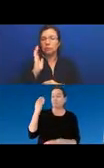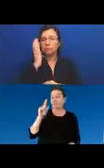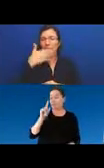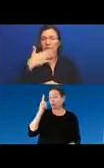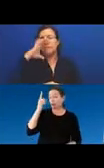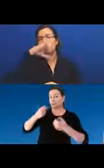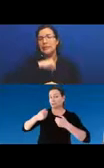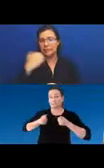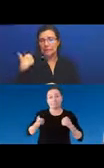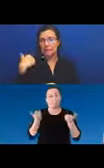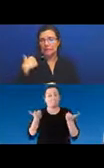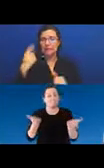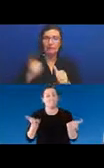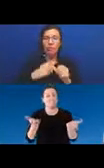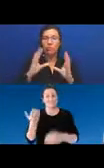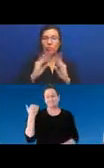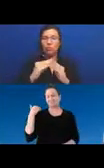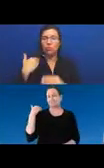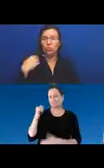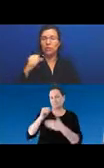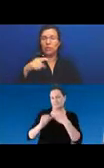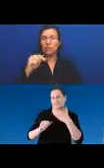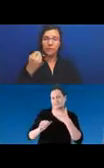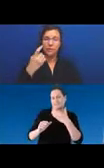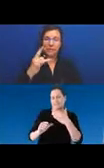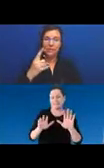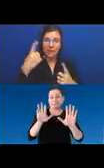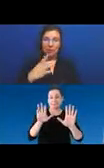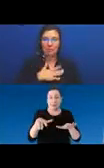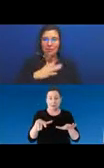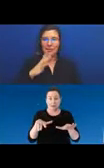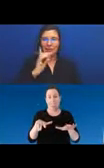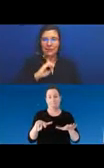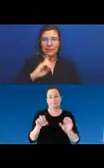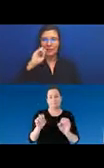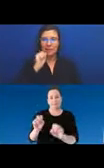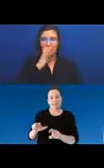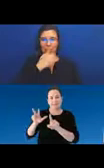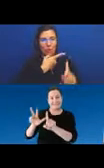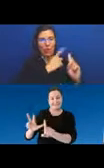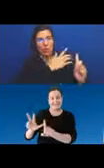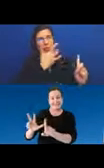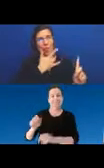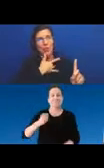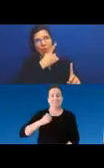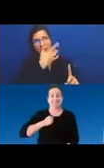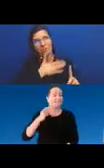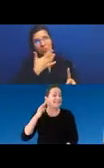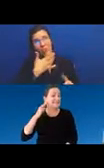webinar on September 18th, which happened to be my deaf mother's birthday. Happy birthday,